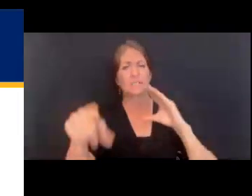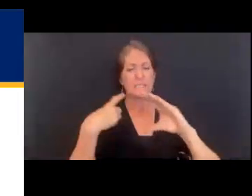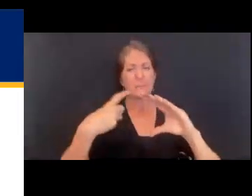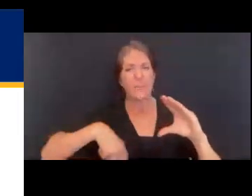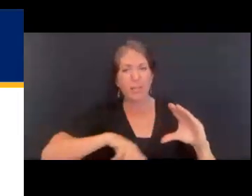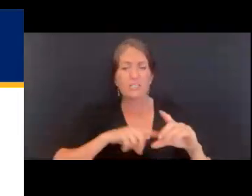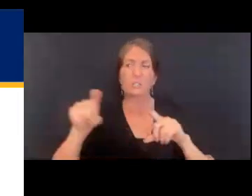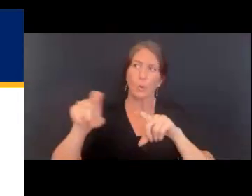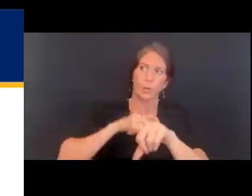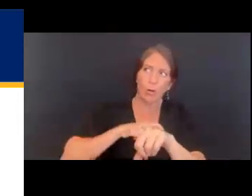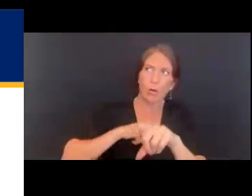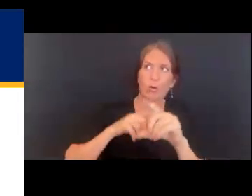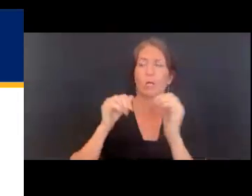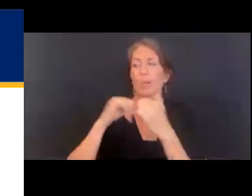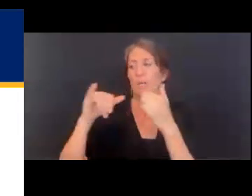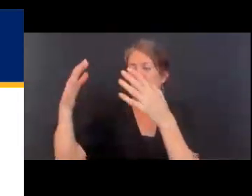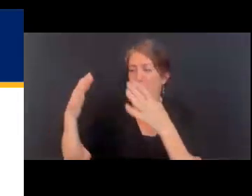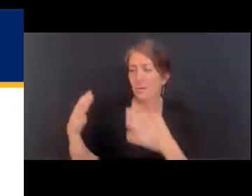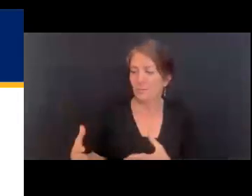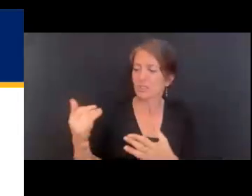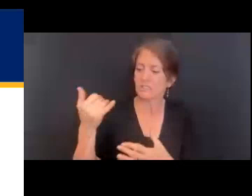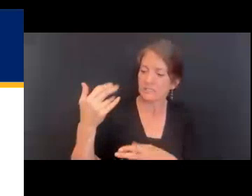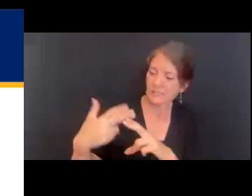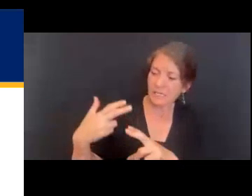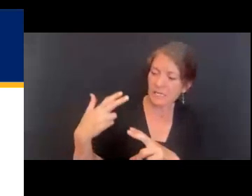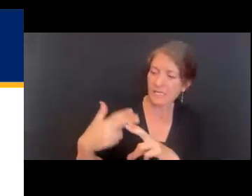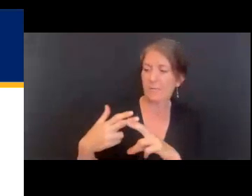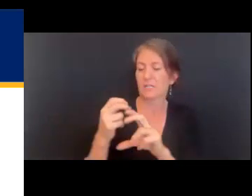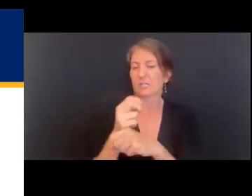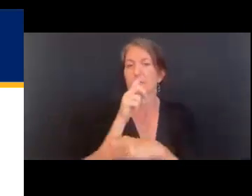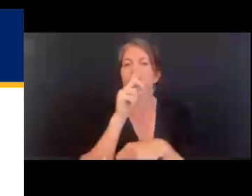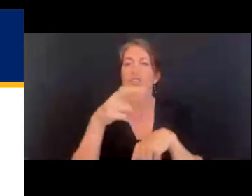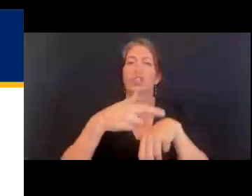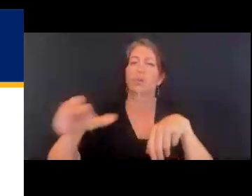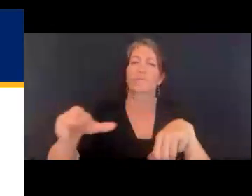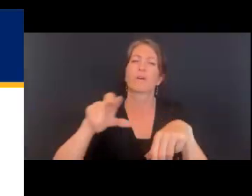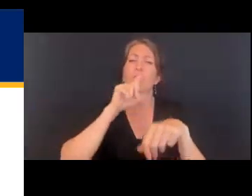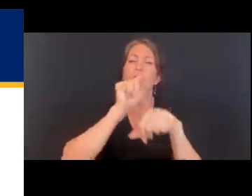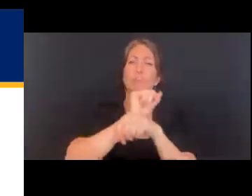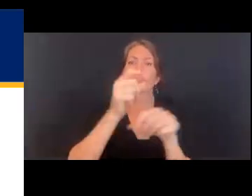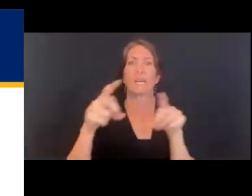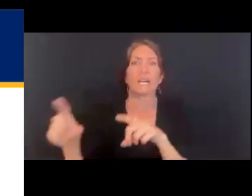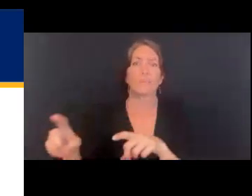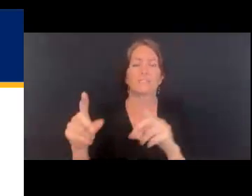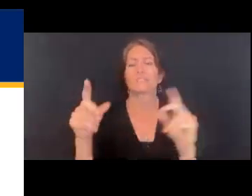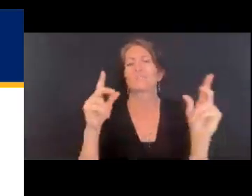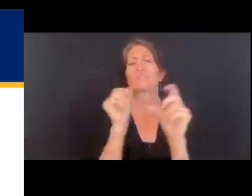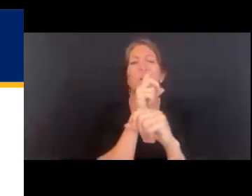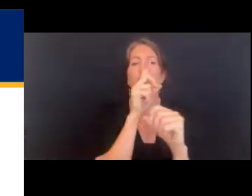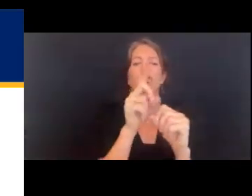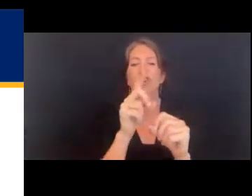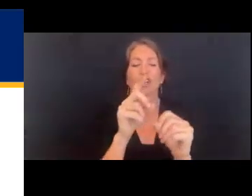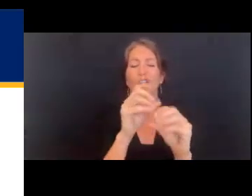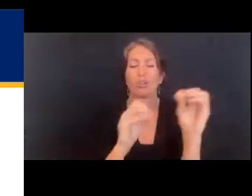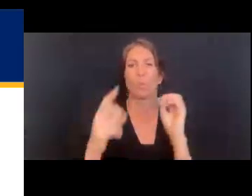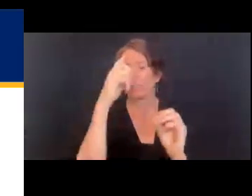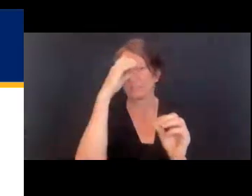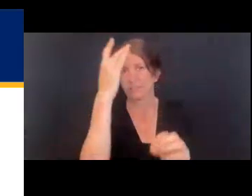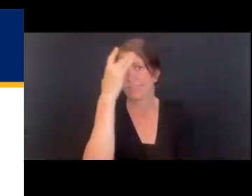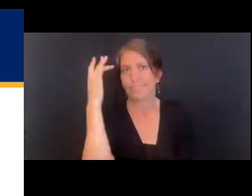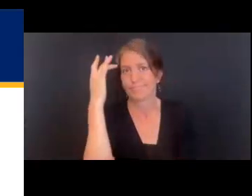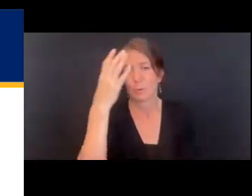the participant just to make sure that referral happens and so that people aren't falling through the cracks. Honestly, we really